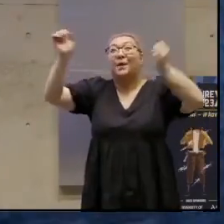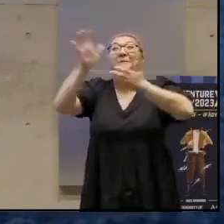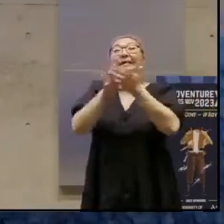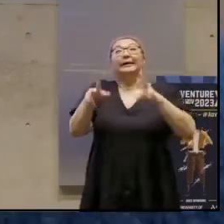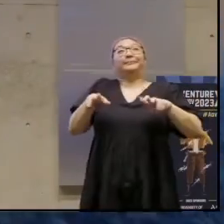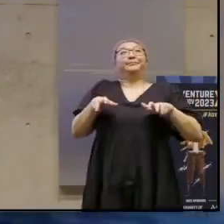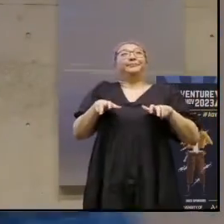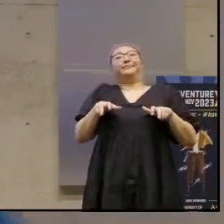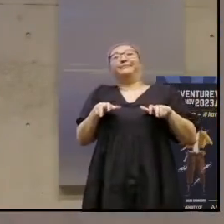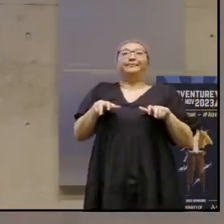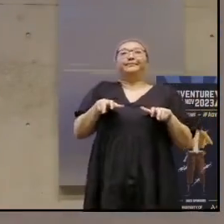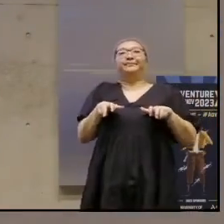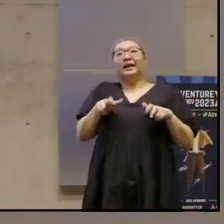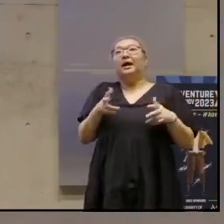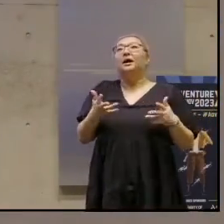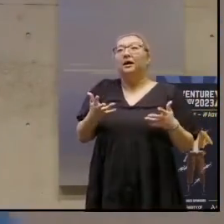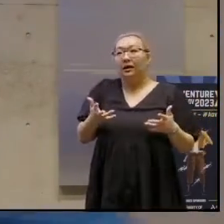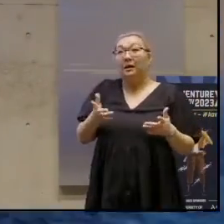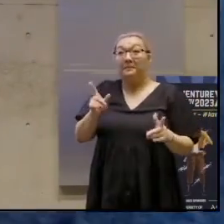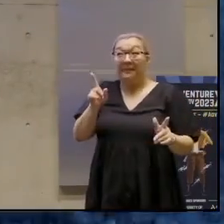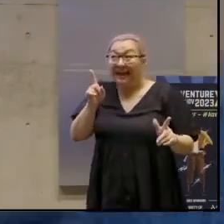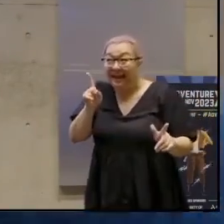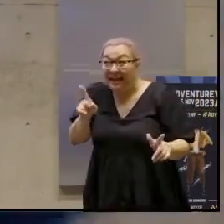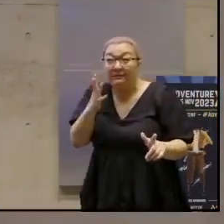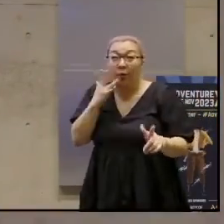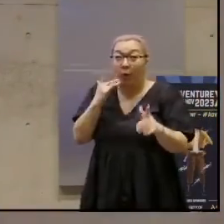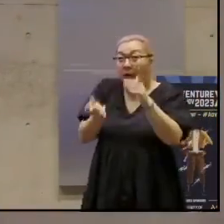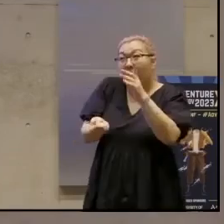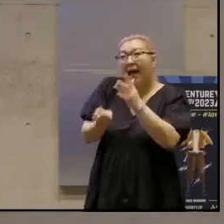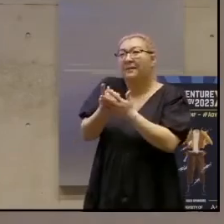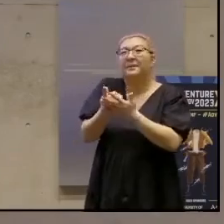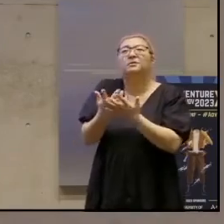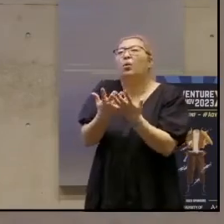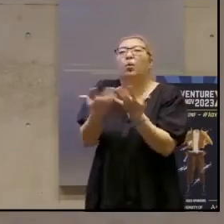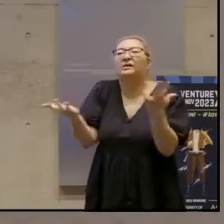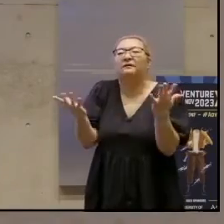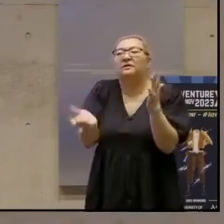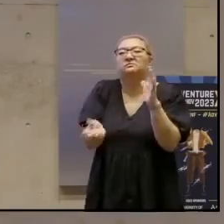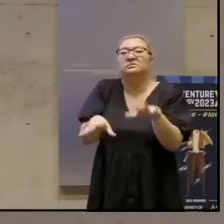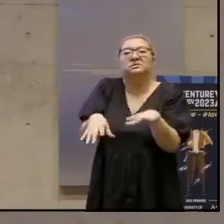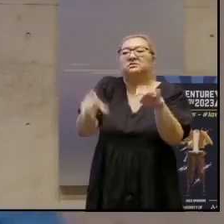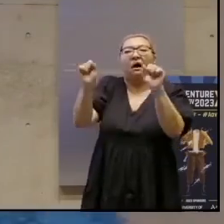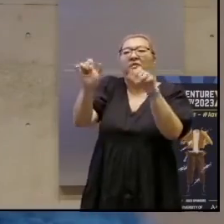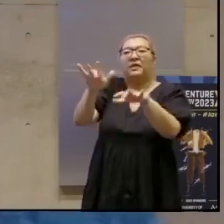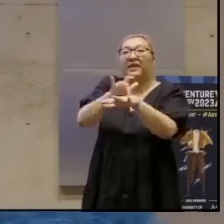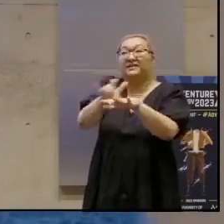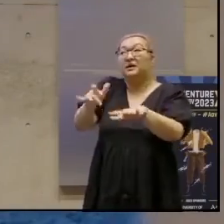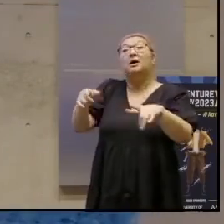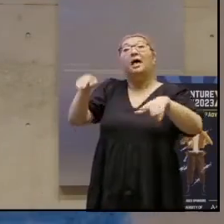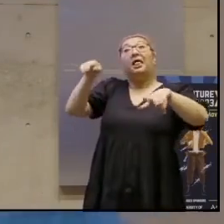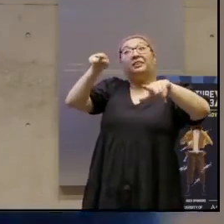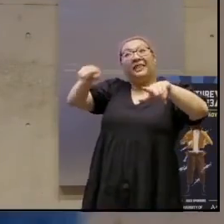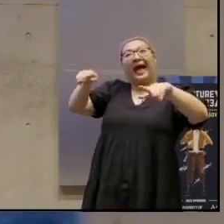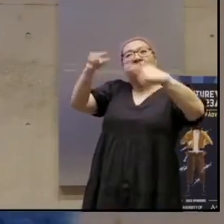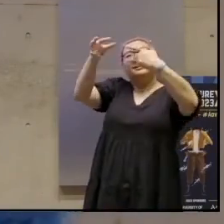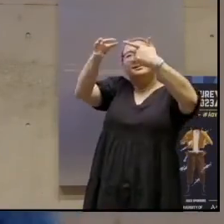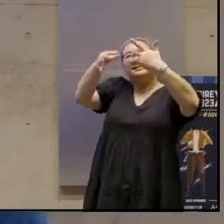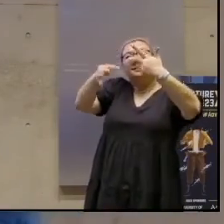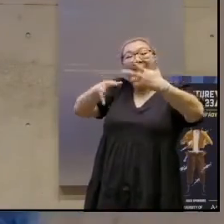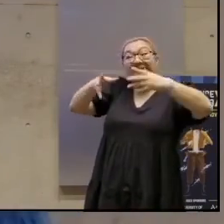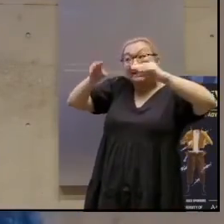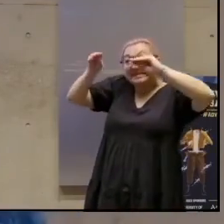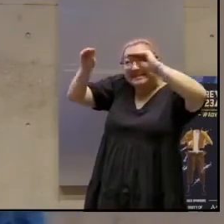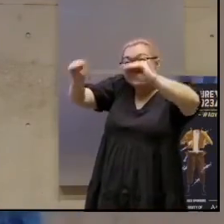fucking chandelier comes down, and when the stagehand comes out, or whatever, we're teaching you how to watch the show.